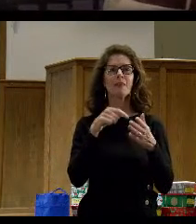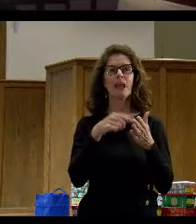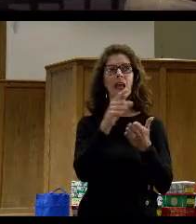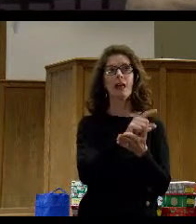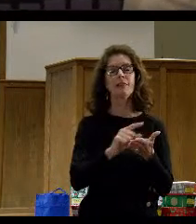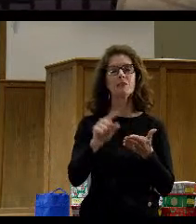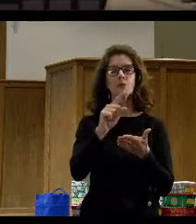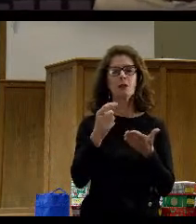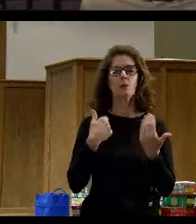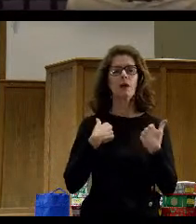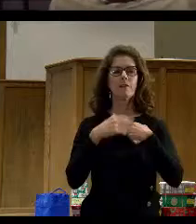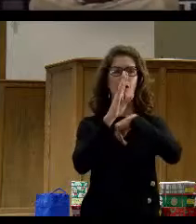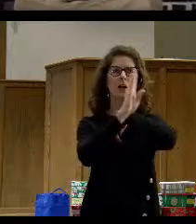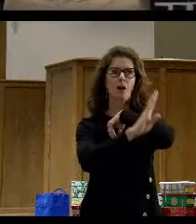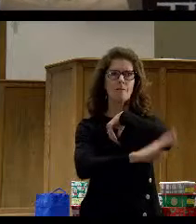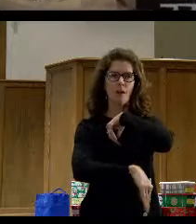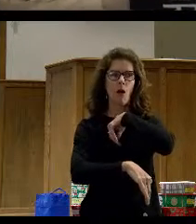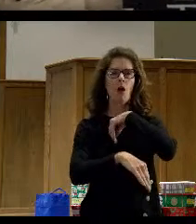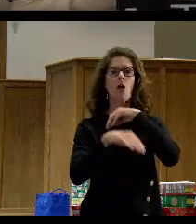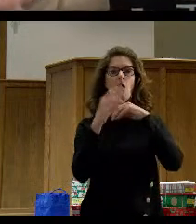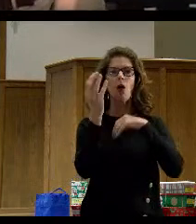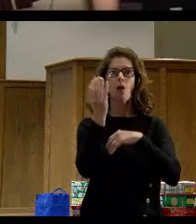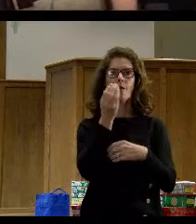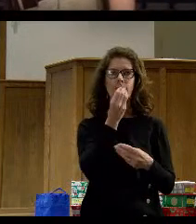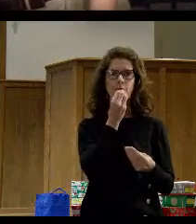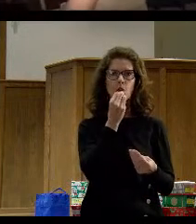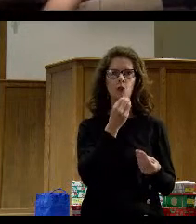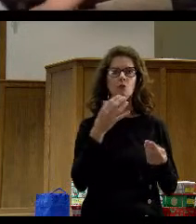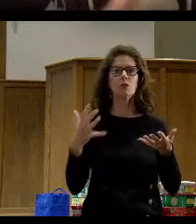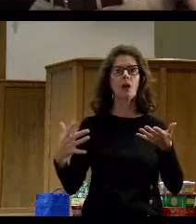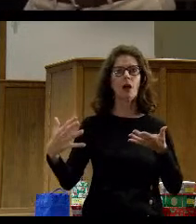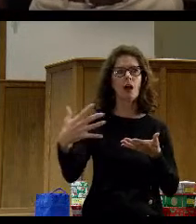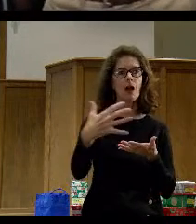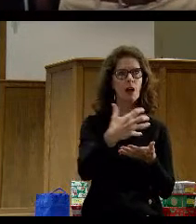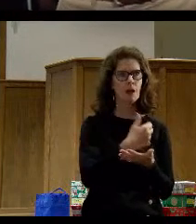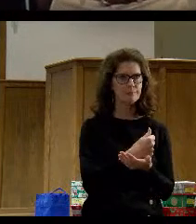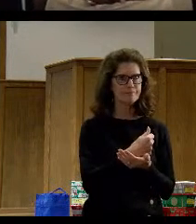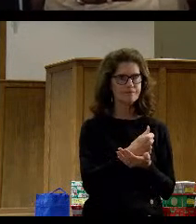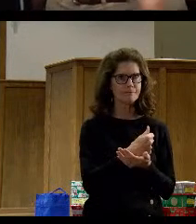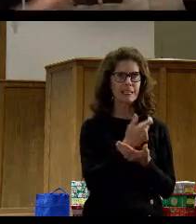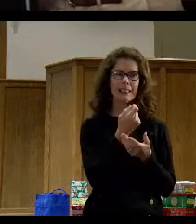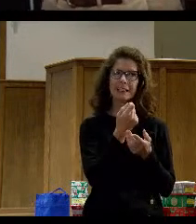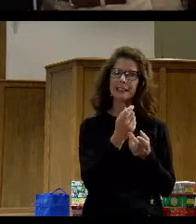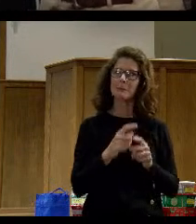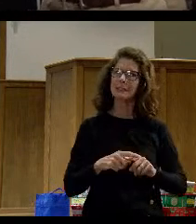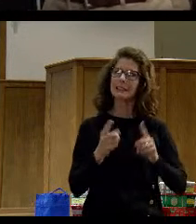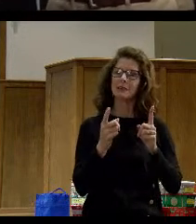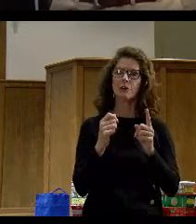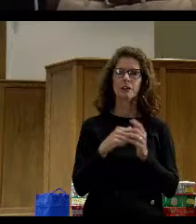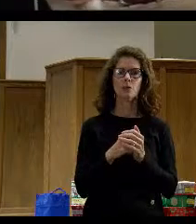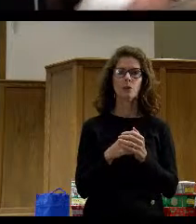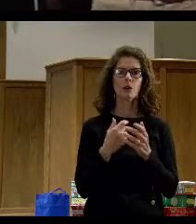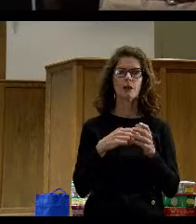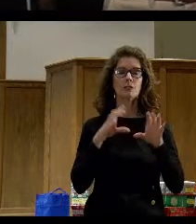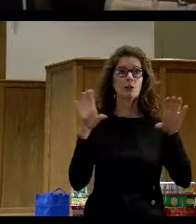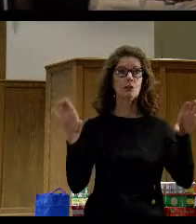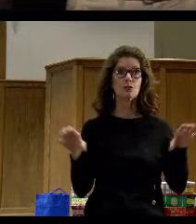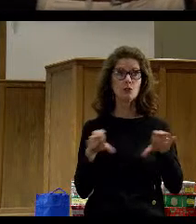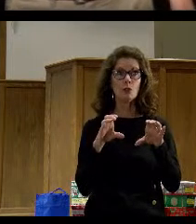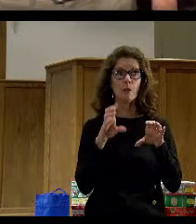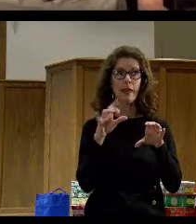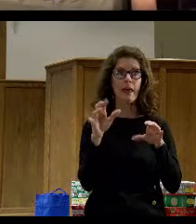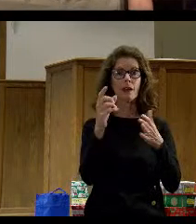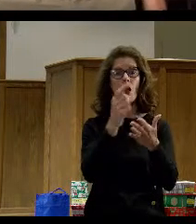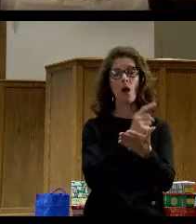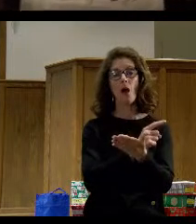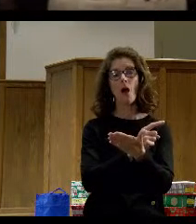our fall food drive, doing it just a little bit differently. We are going to kind of run that through this entire week. And so if you want to take a look on